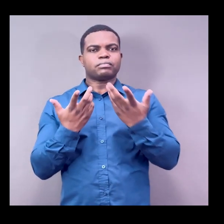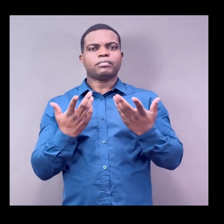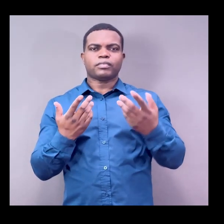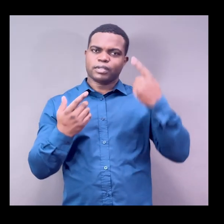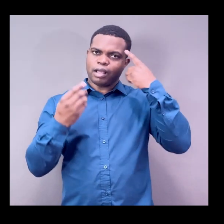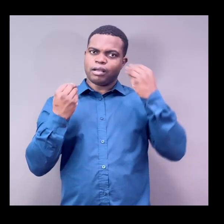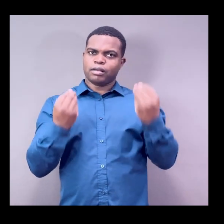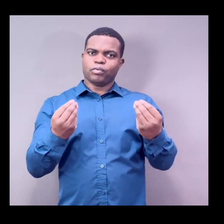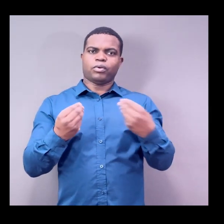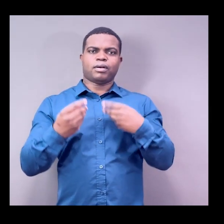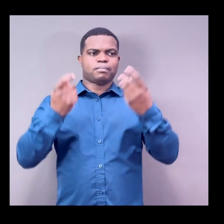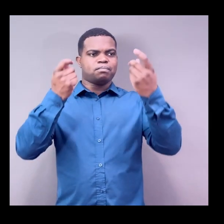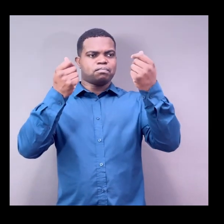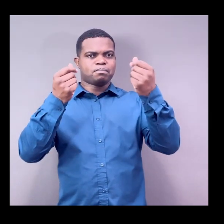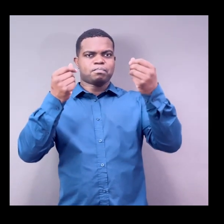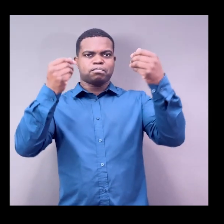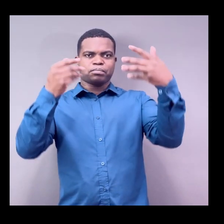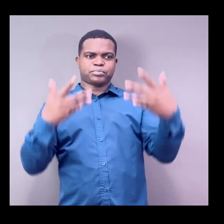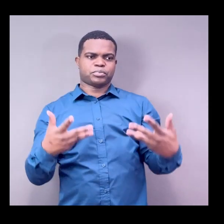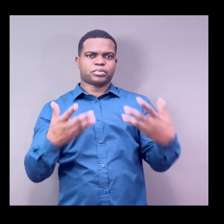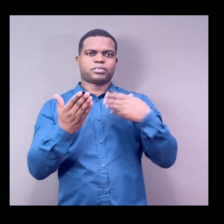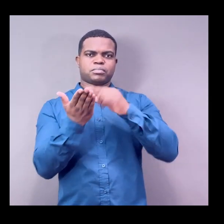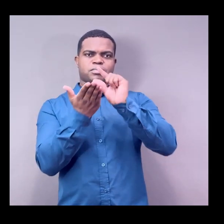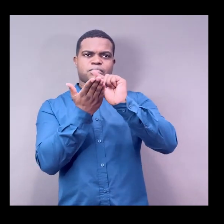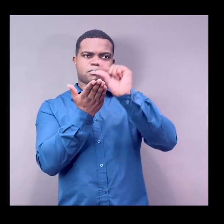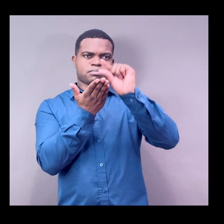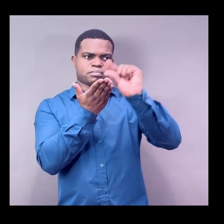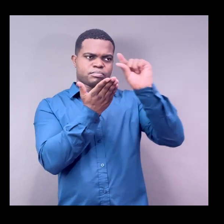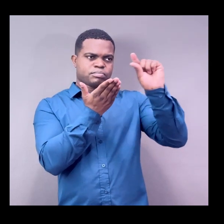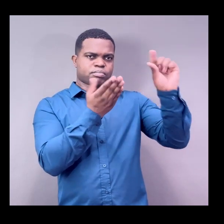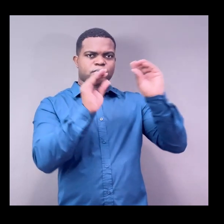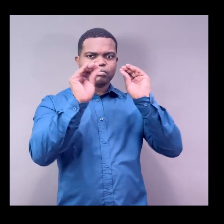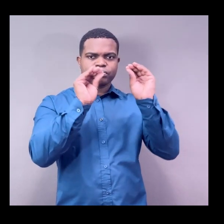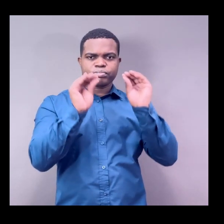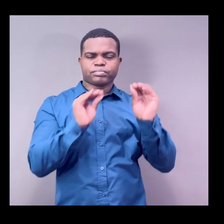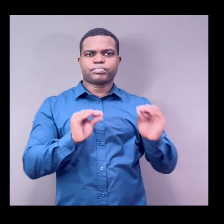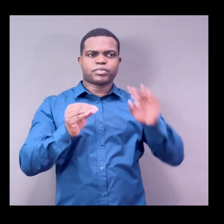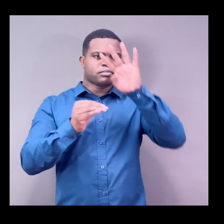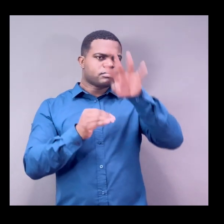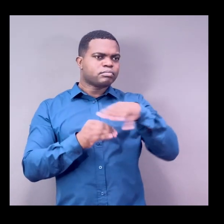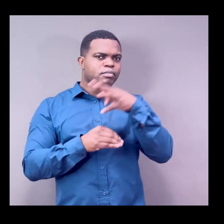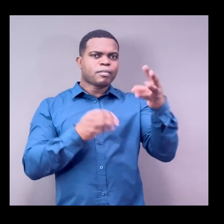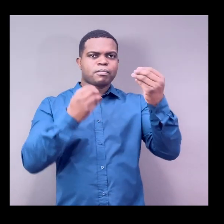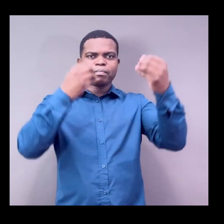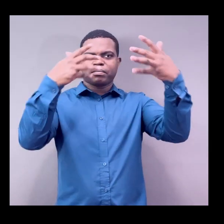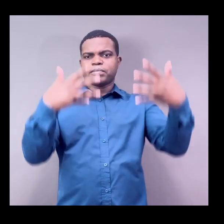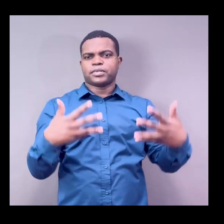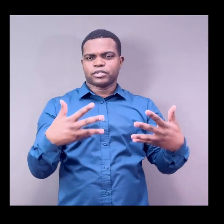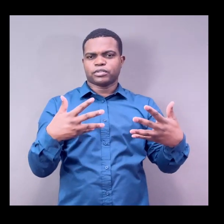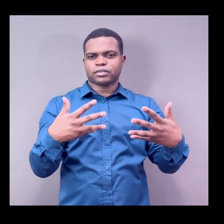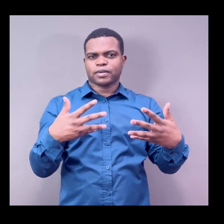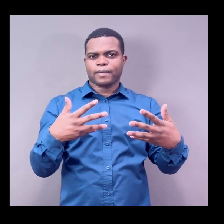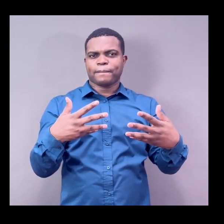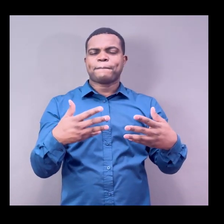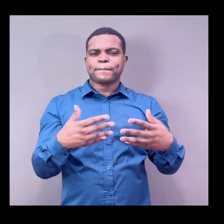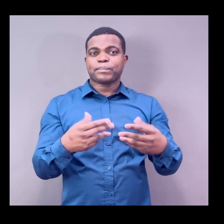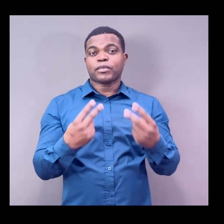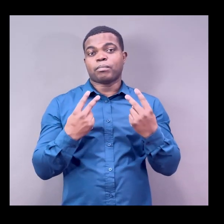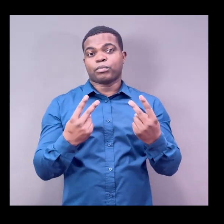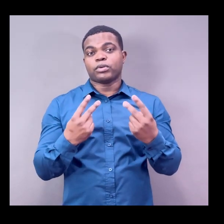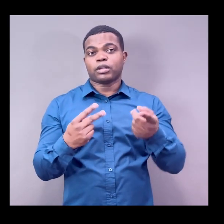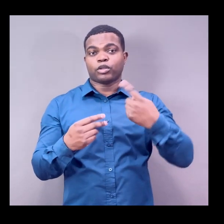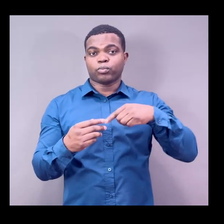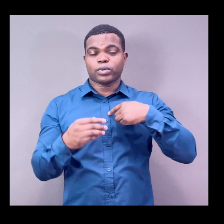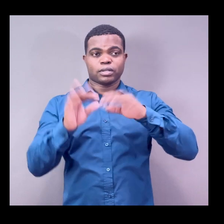talked about allocating resources and I've shown you how to design a